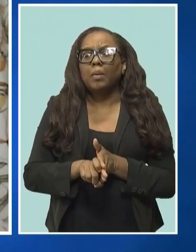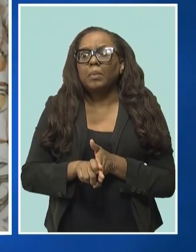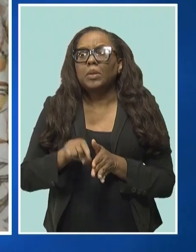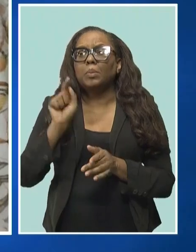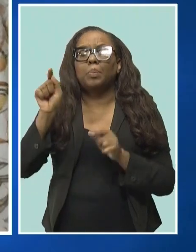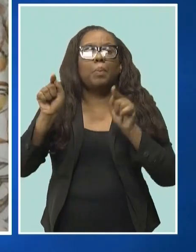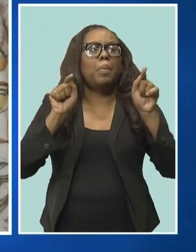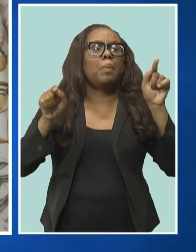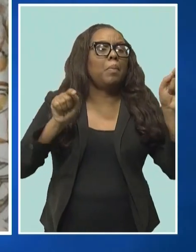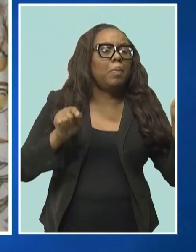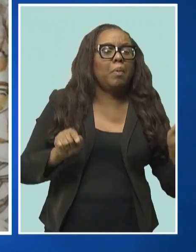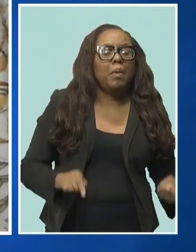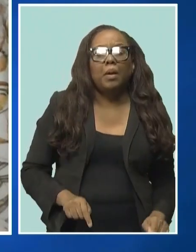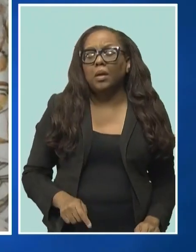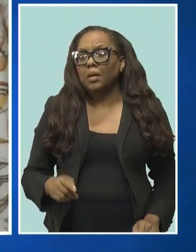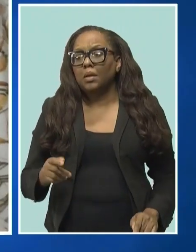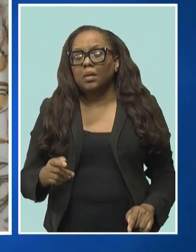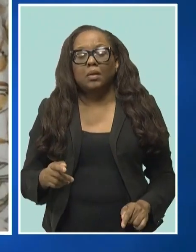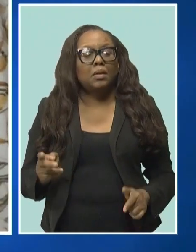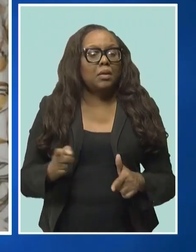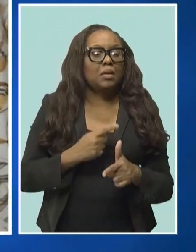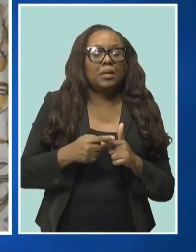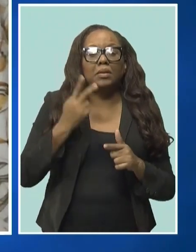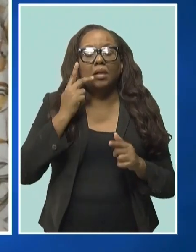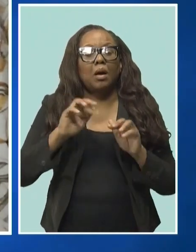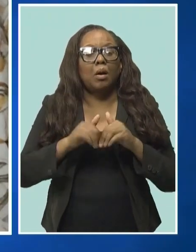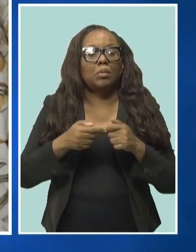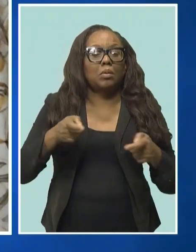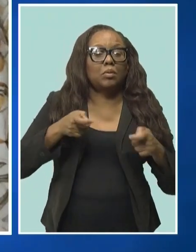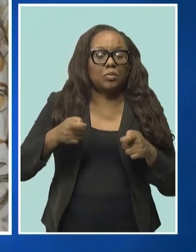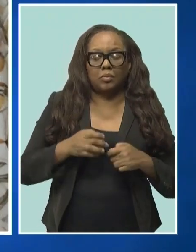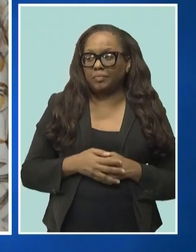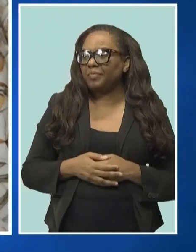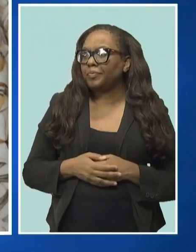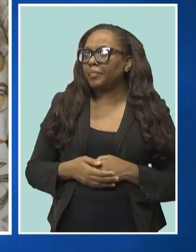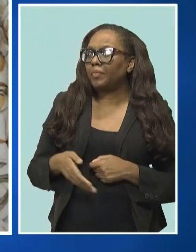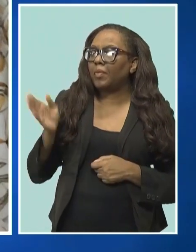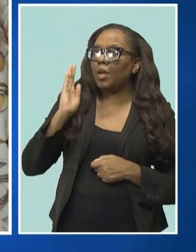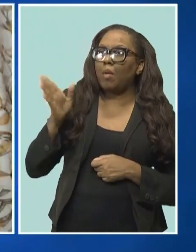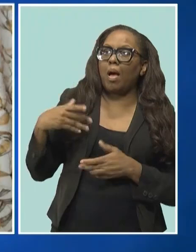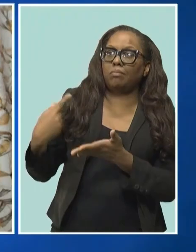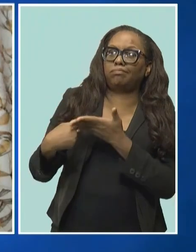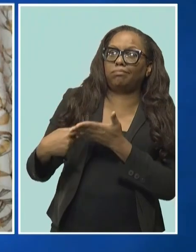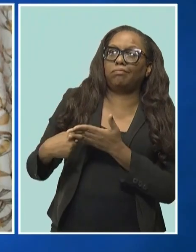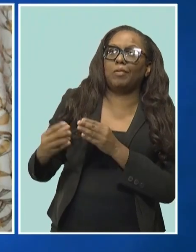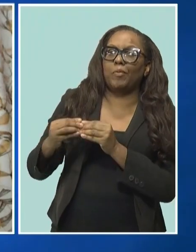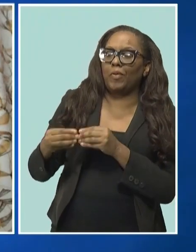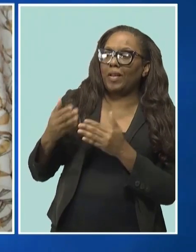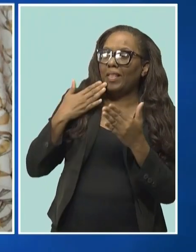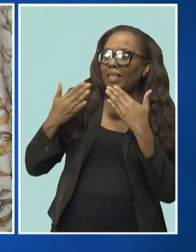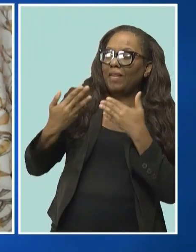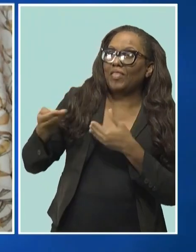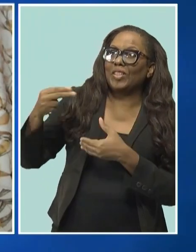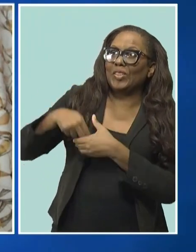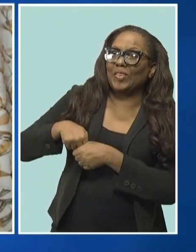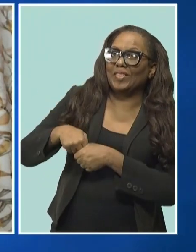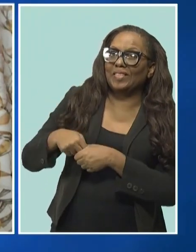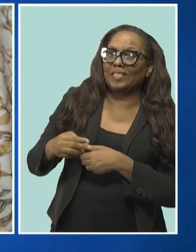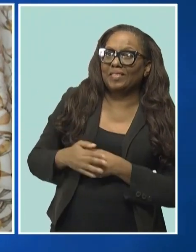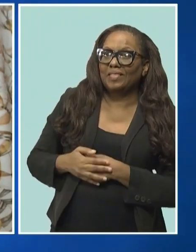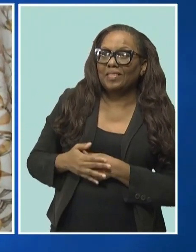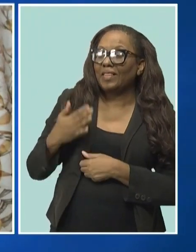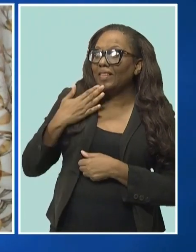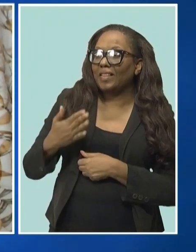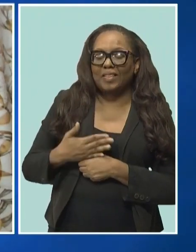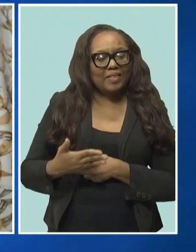point to determine how to control the spread. We'll definitely have to do a follow-up with you, Dr. Brown. Thank you so much for joining us this evening. Dr.